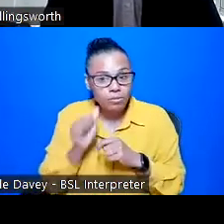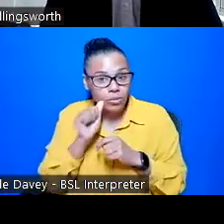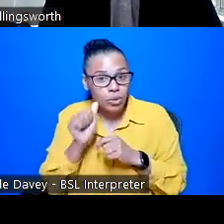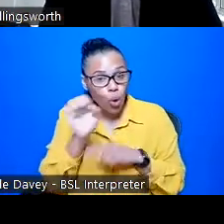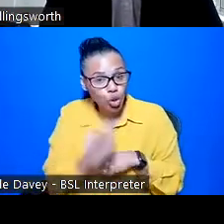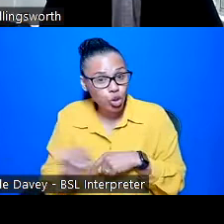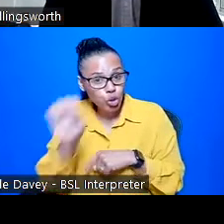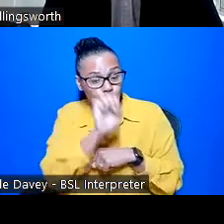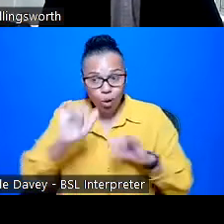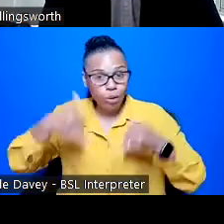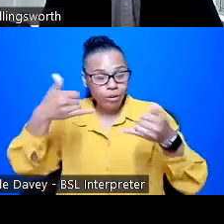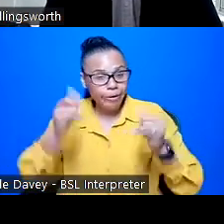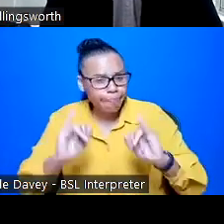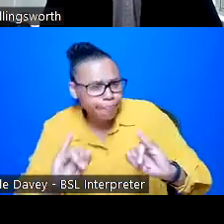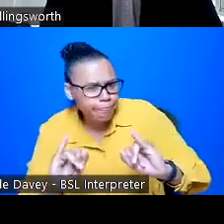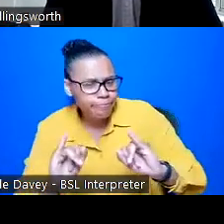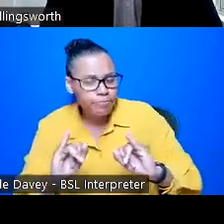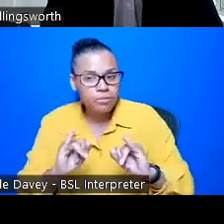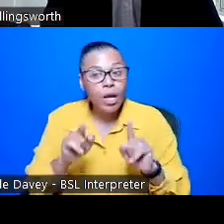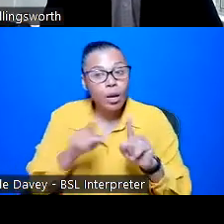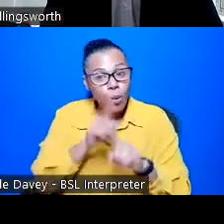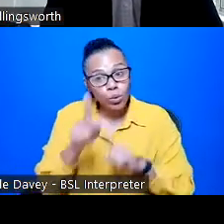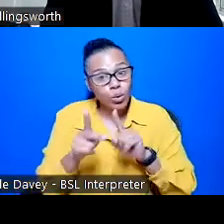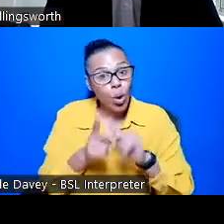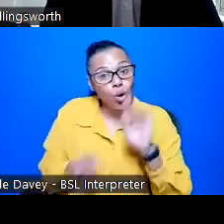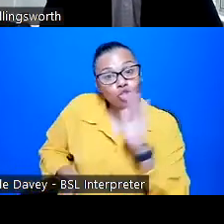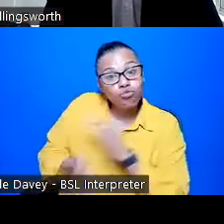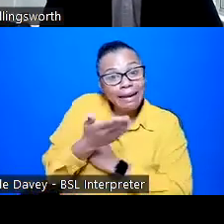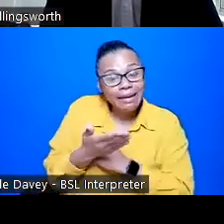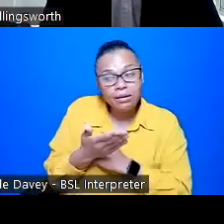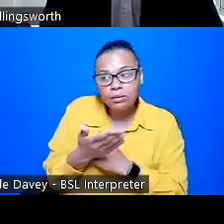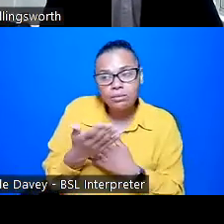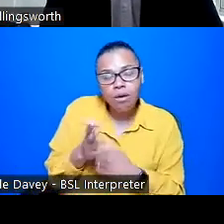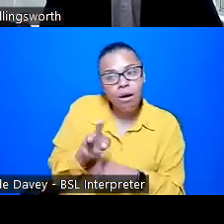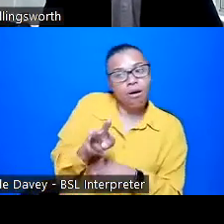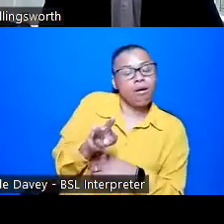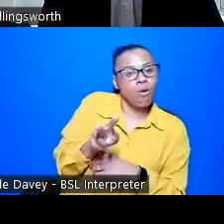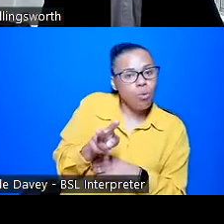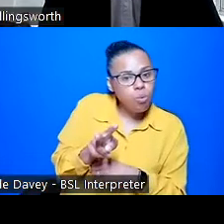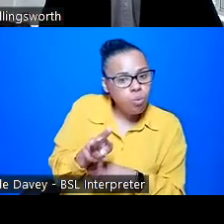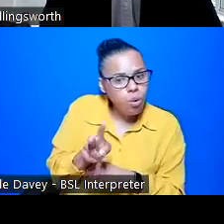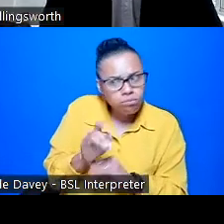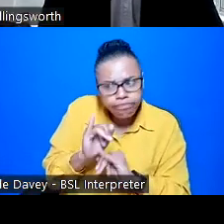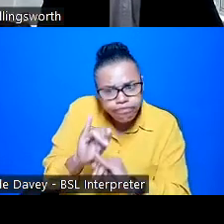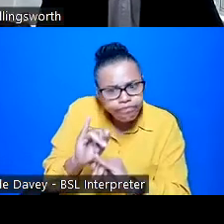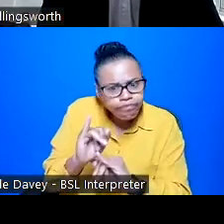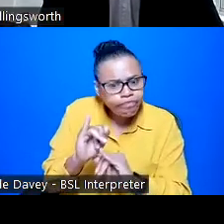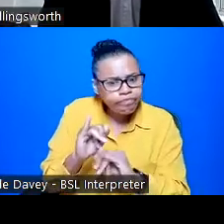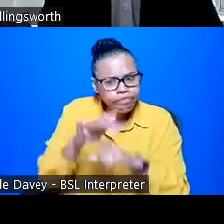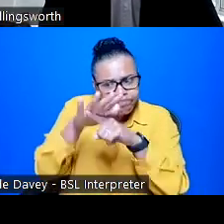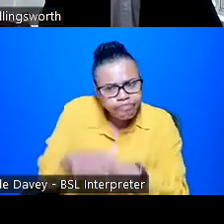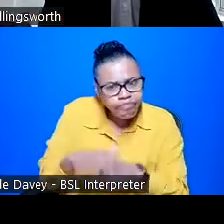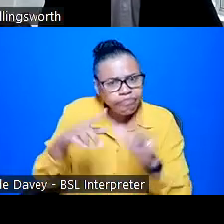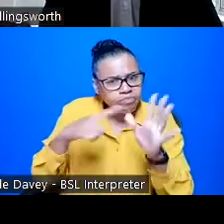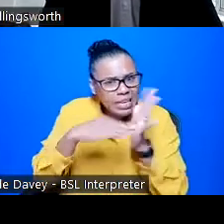cricket has really brought it to the fore in the last months. The scandalous treatment, frankly, of Azim Rafiq